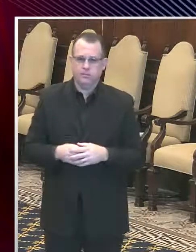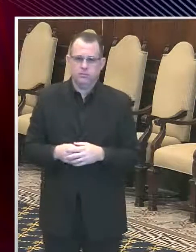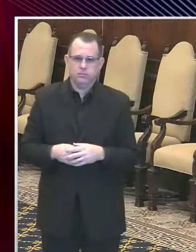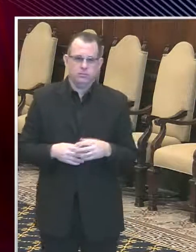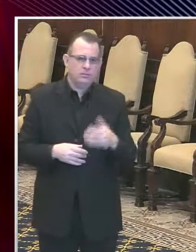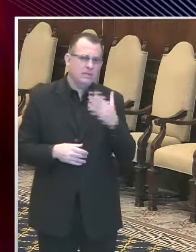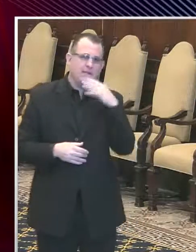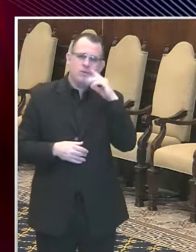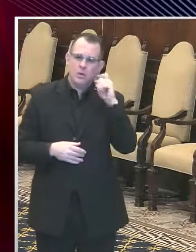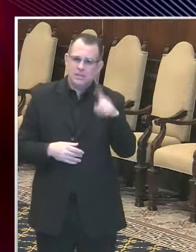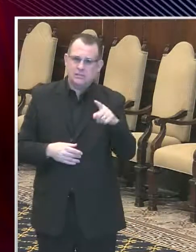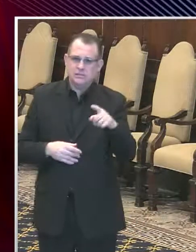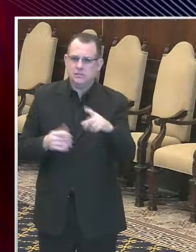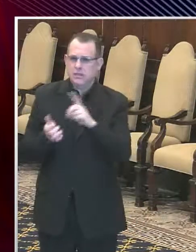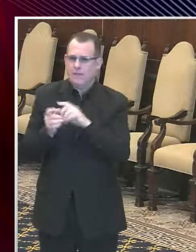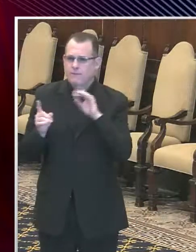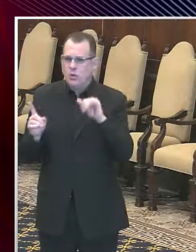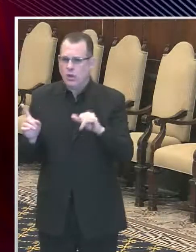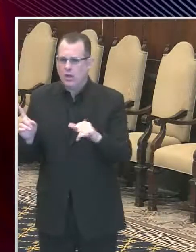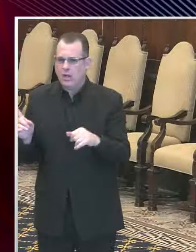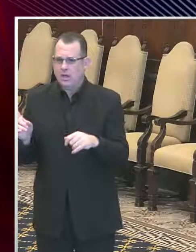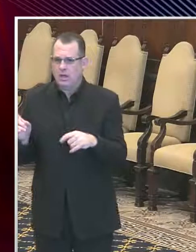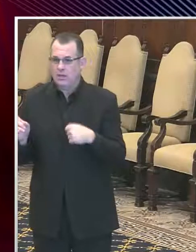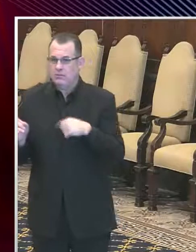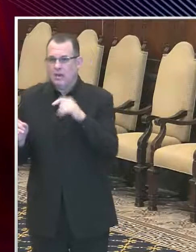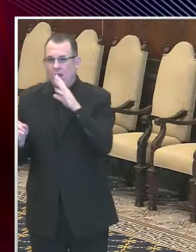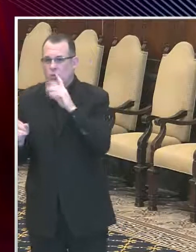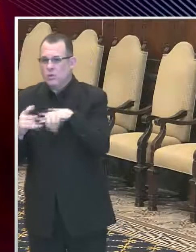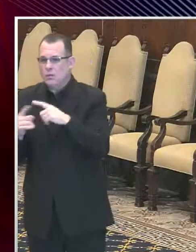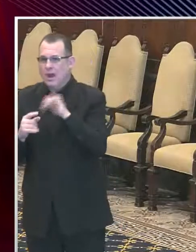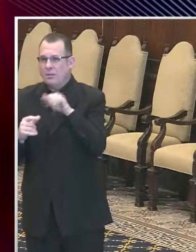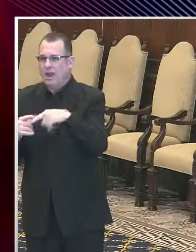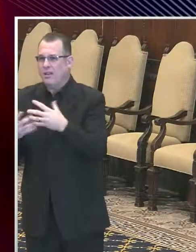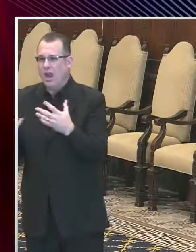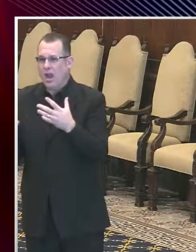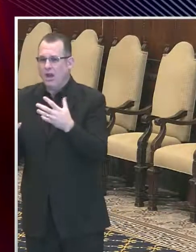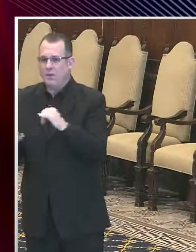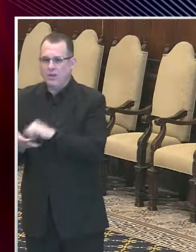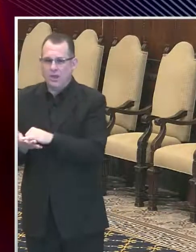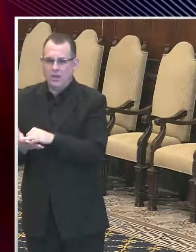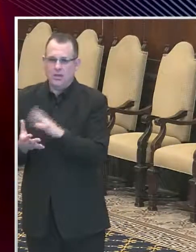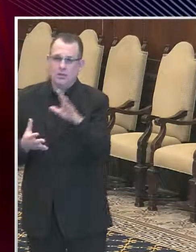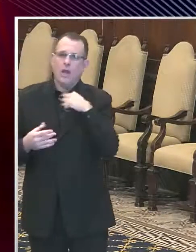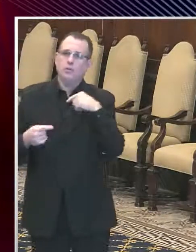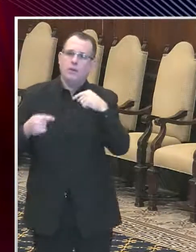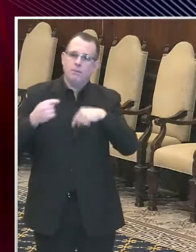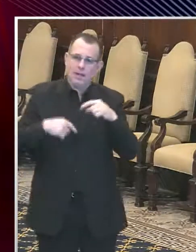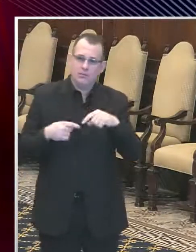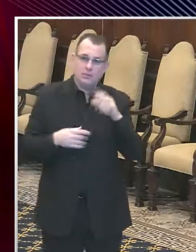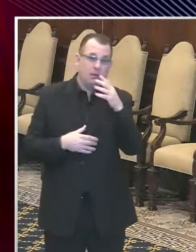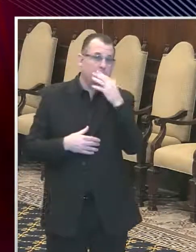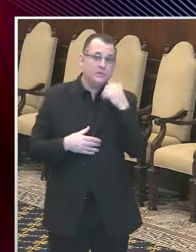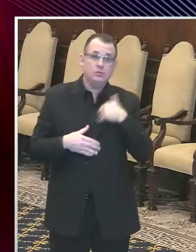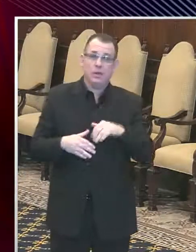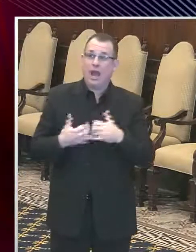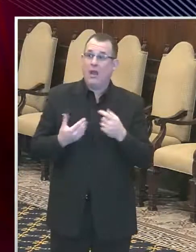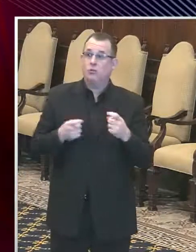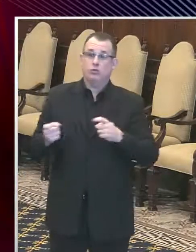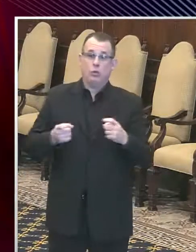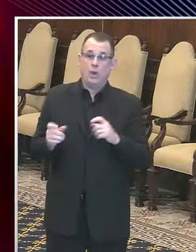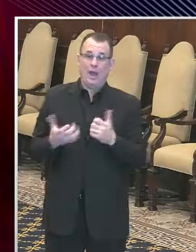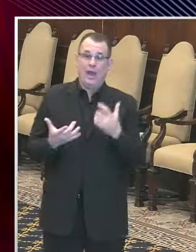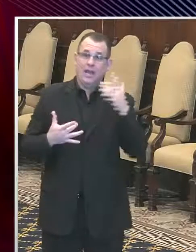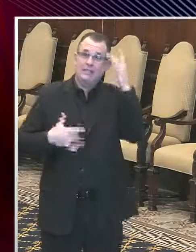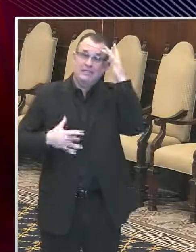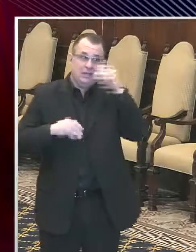because we haven't talked much about contact tracing here, and I think it's worth talking about that. So just to back up, the best way to control any contagious disease that you don't